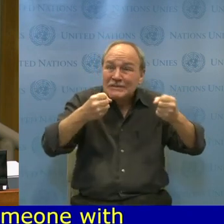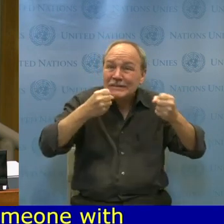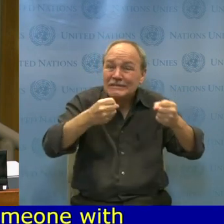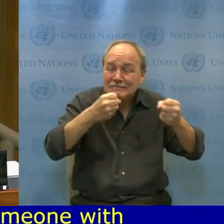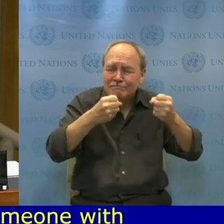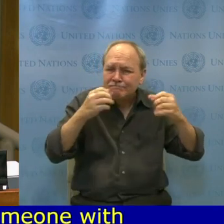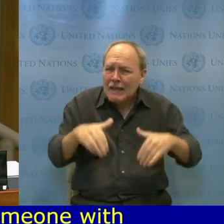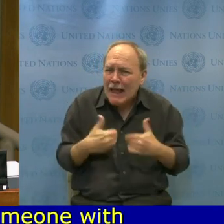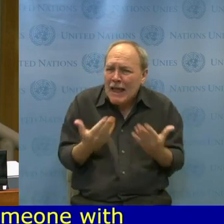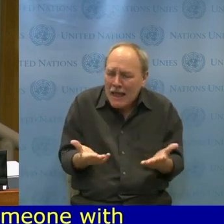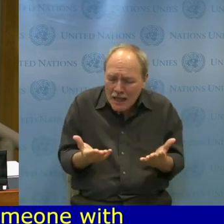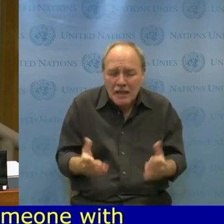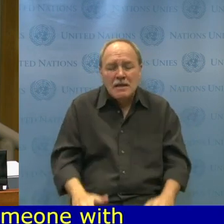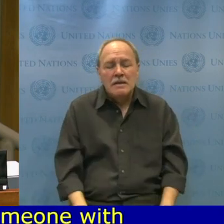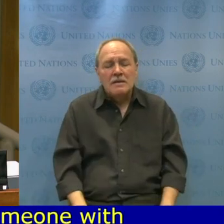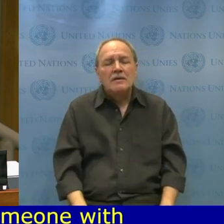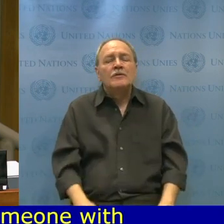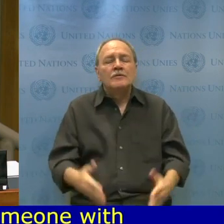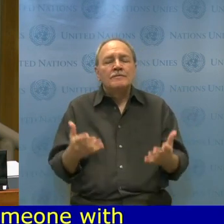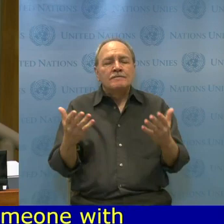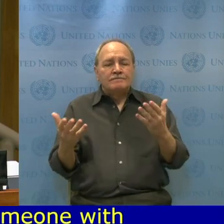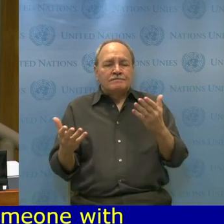what needs to be